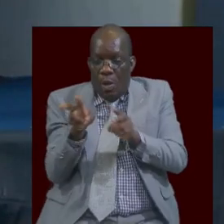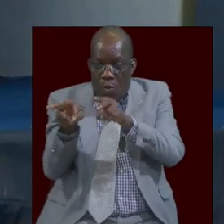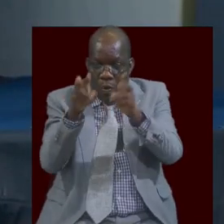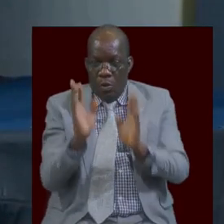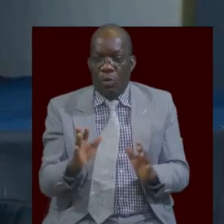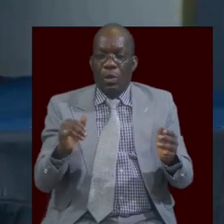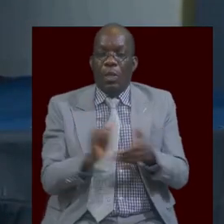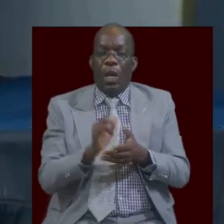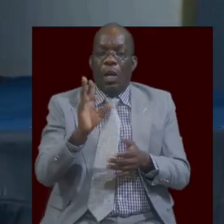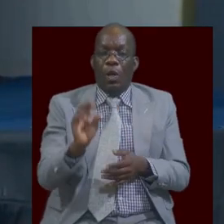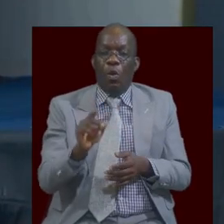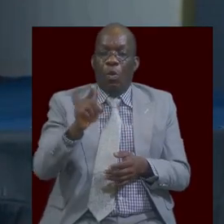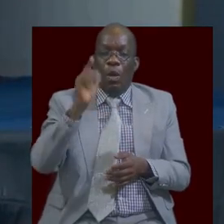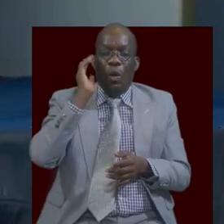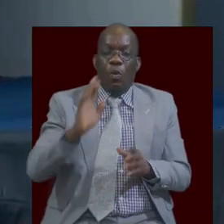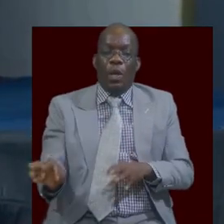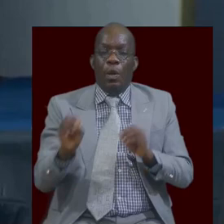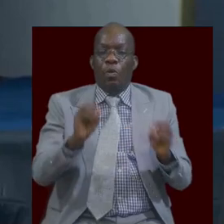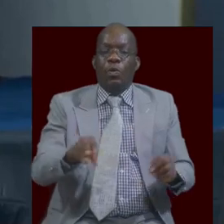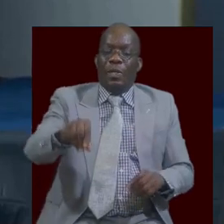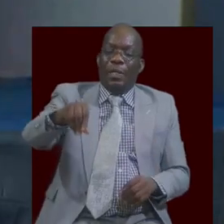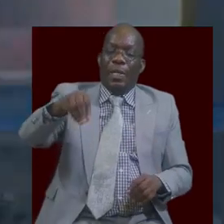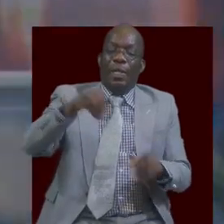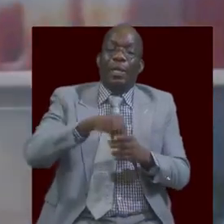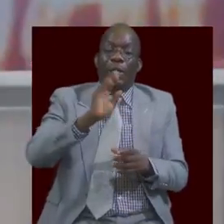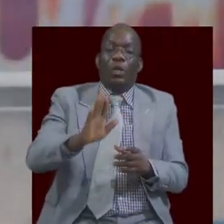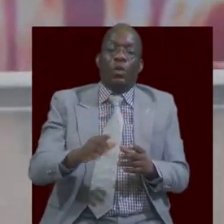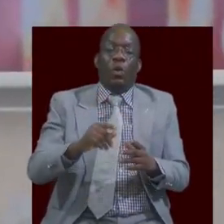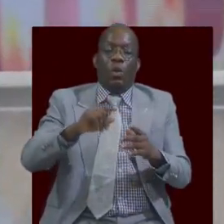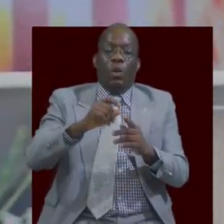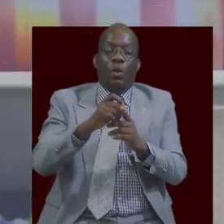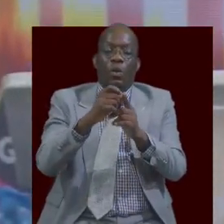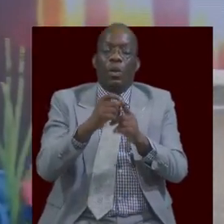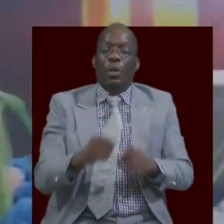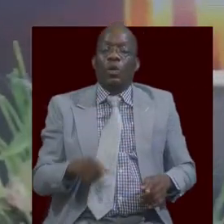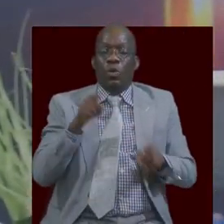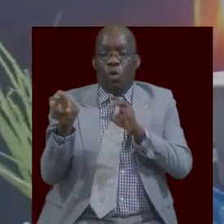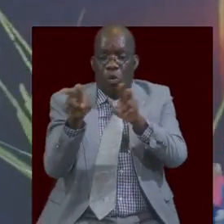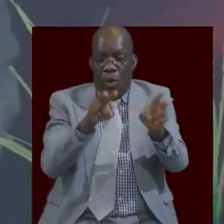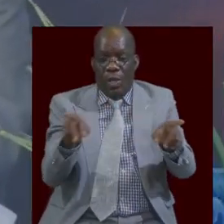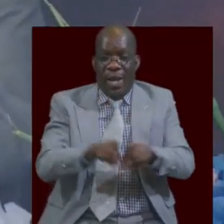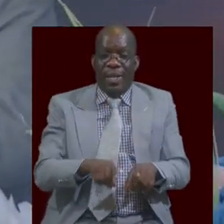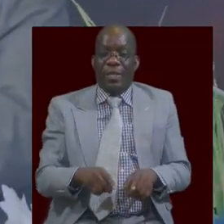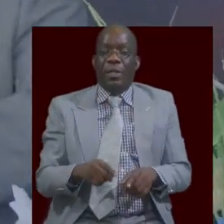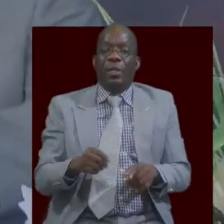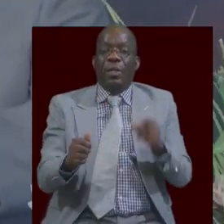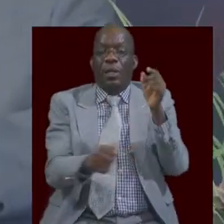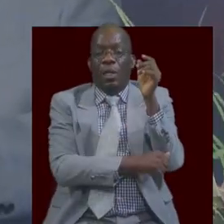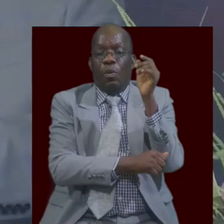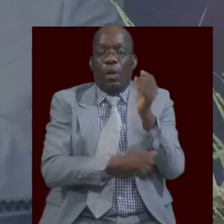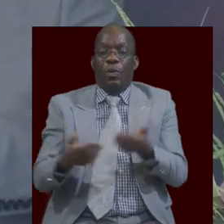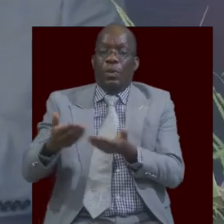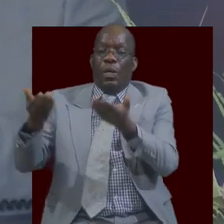sand in your eyes. Nobody comes to, you're watching. Look at Abraham. He was sacrificing to God. And